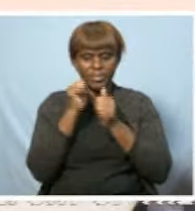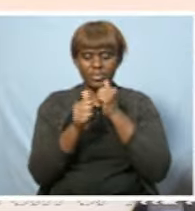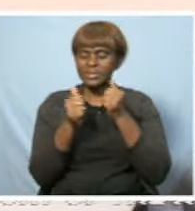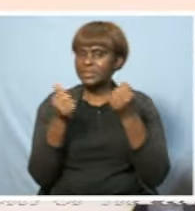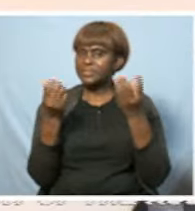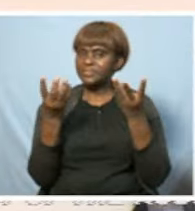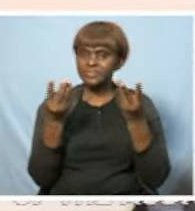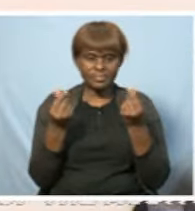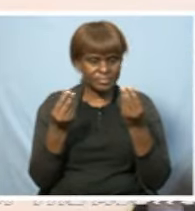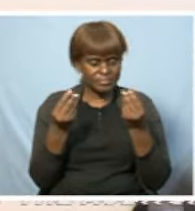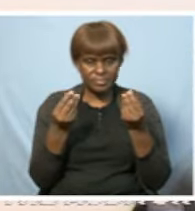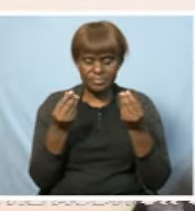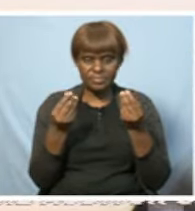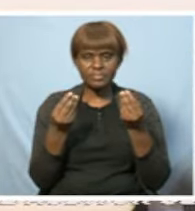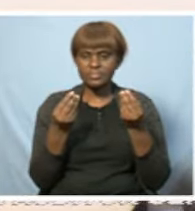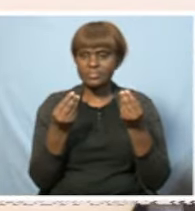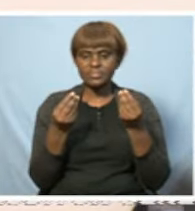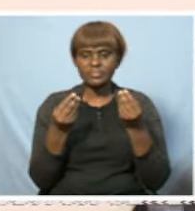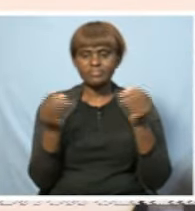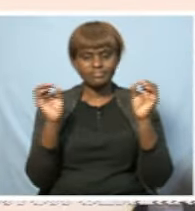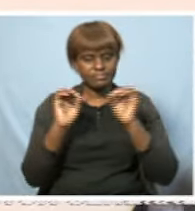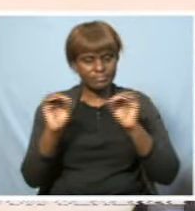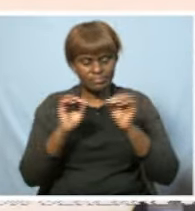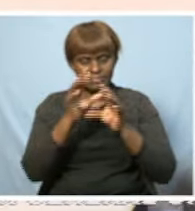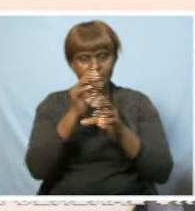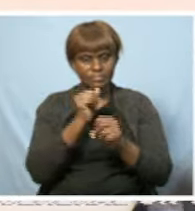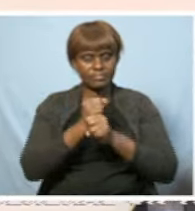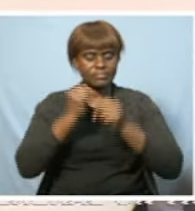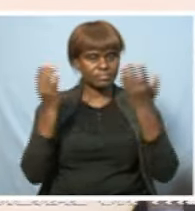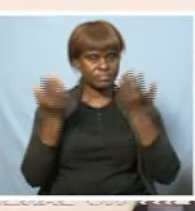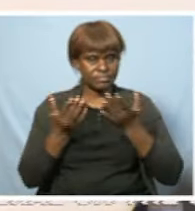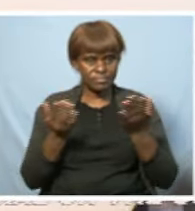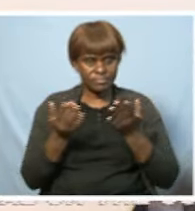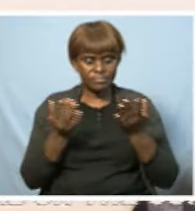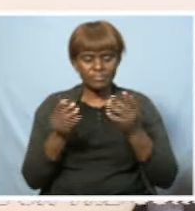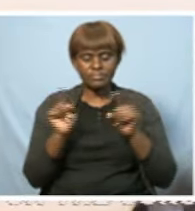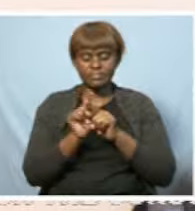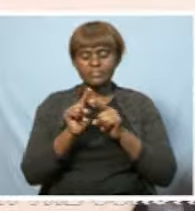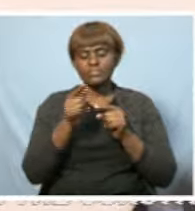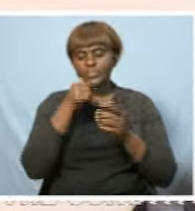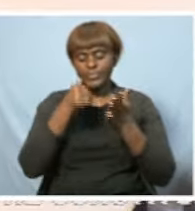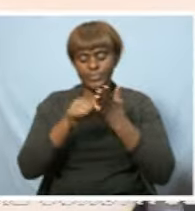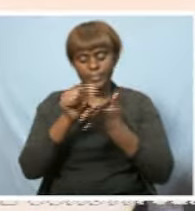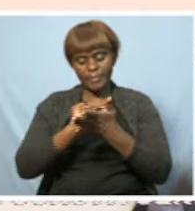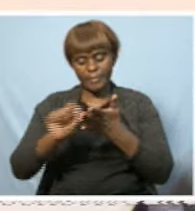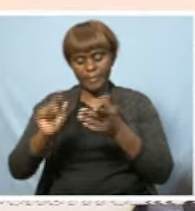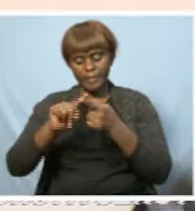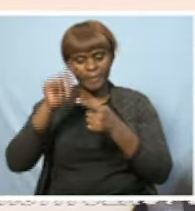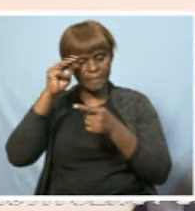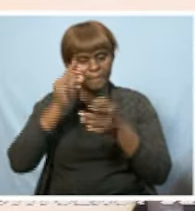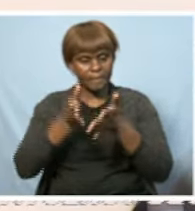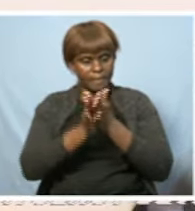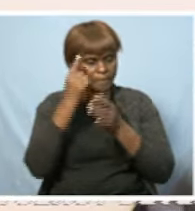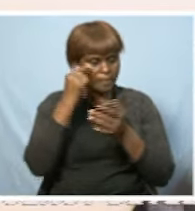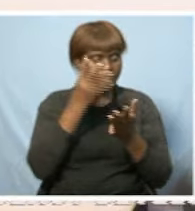to honor IPCs due to non-receipt of funding. A letter was written to the ministry requesting for